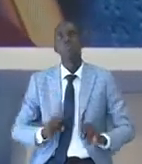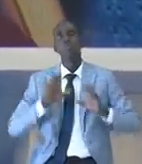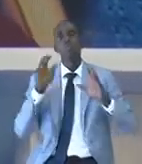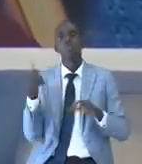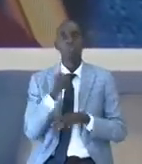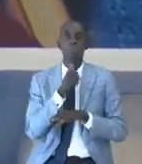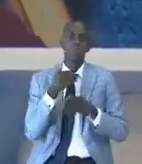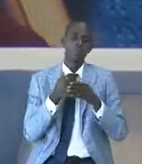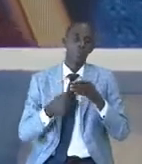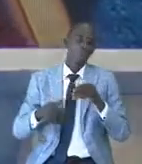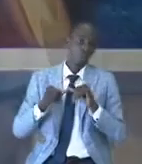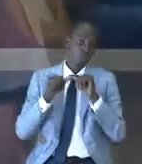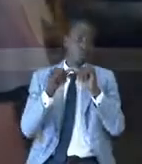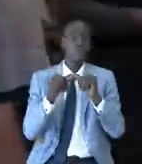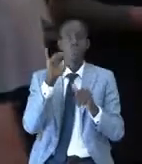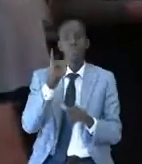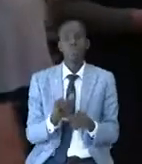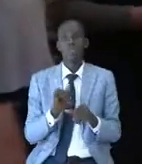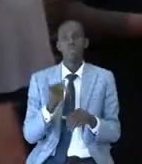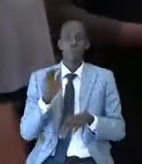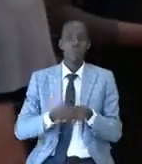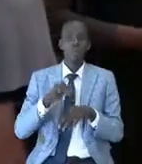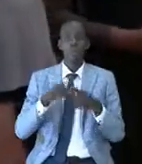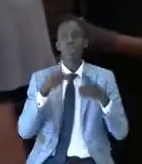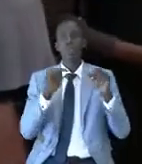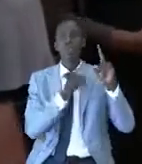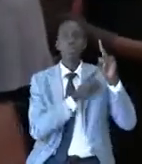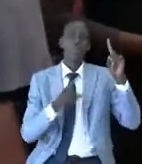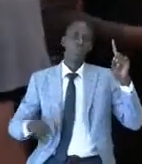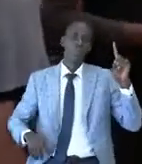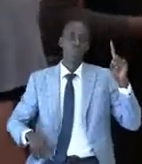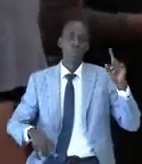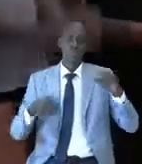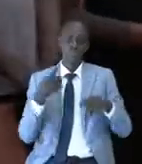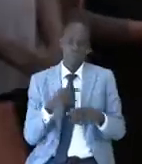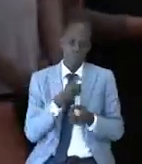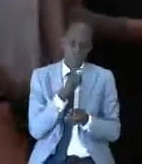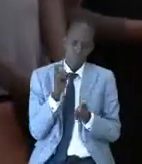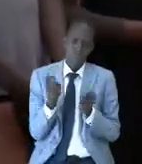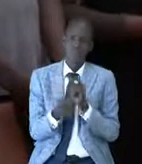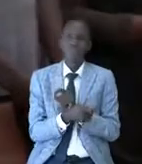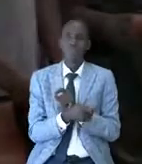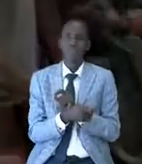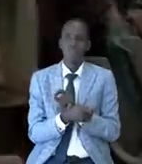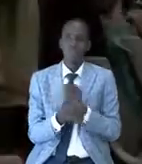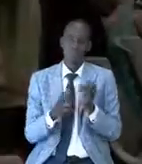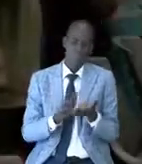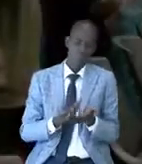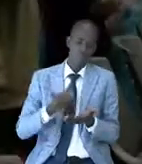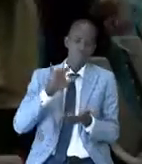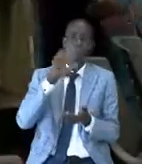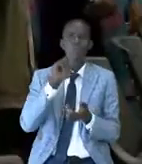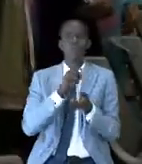yourself over completely unto the Lord, the change, glorious